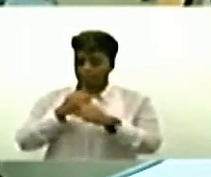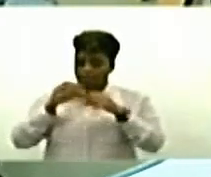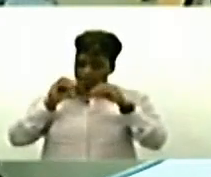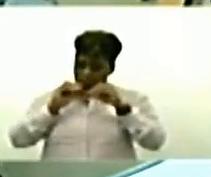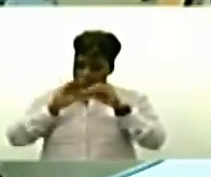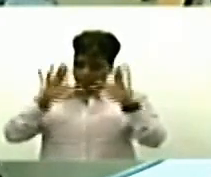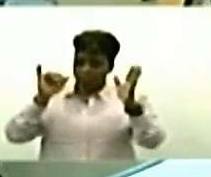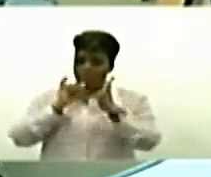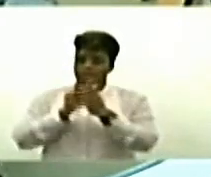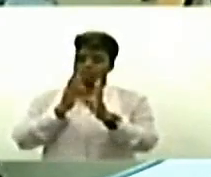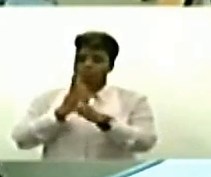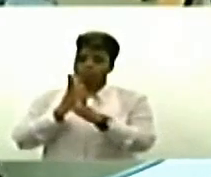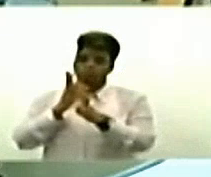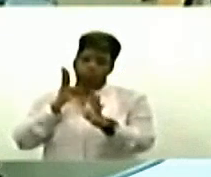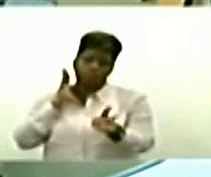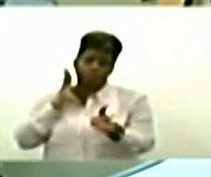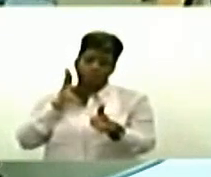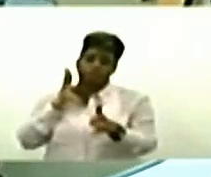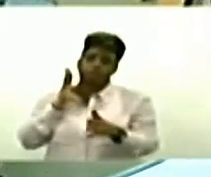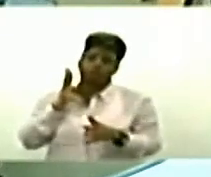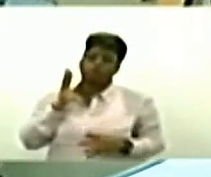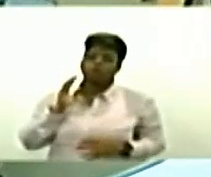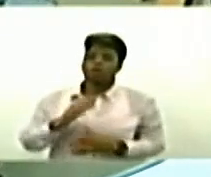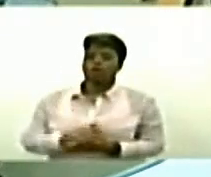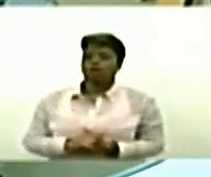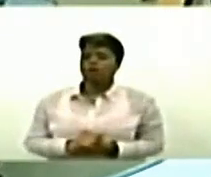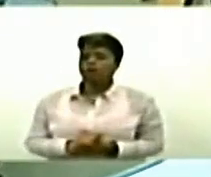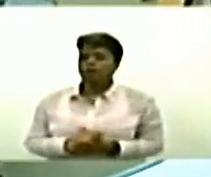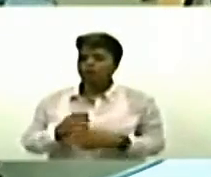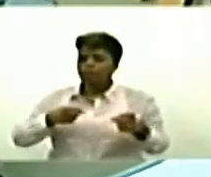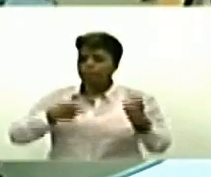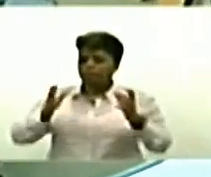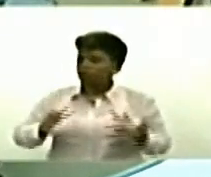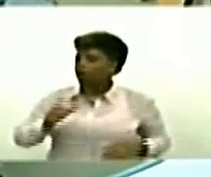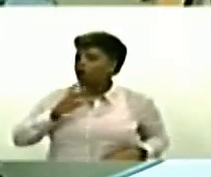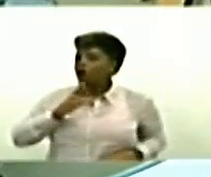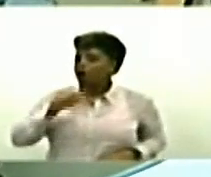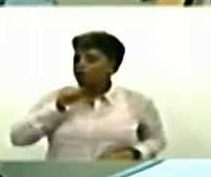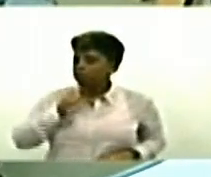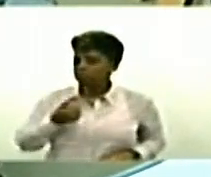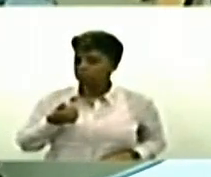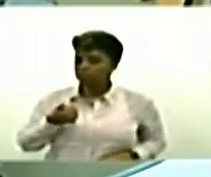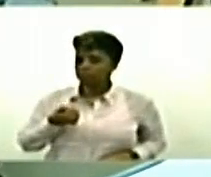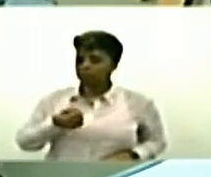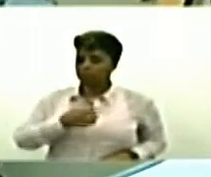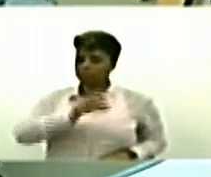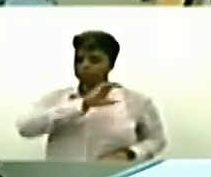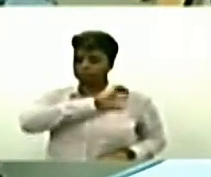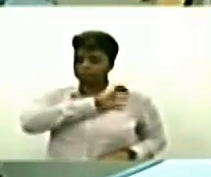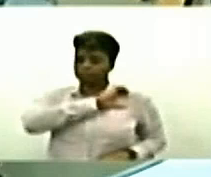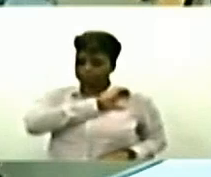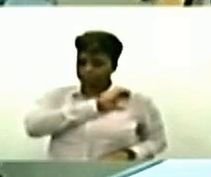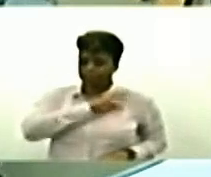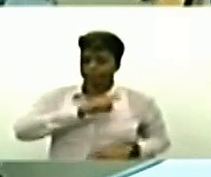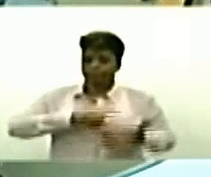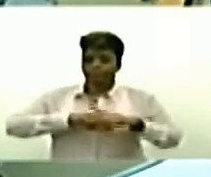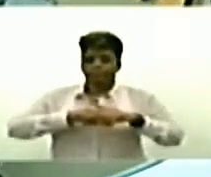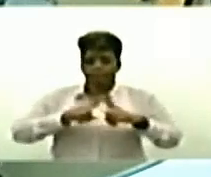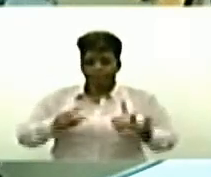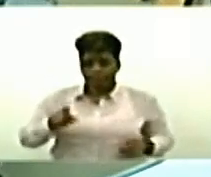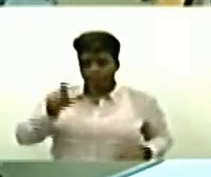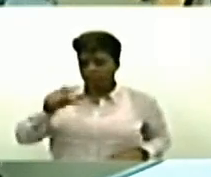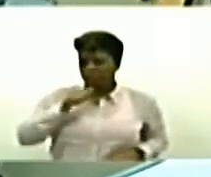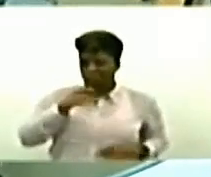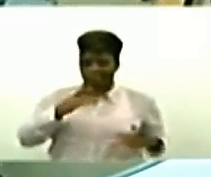traffic wardens are wardens. They are not police officers, and I don't think we should be